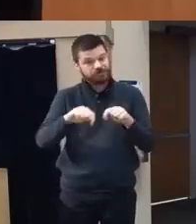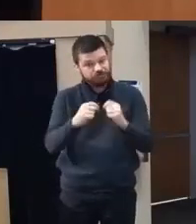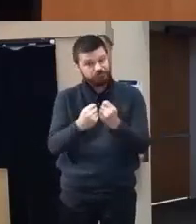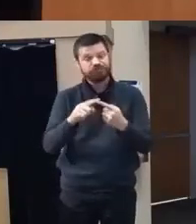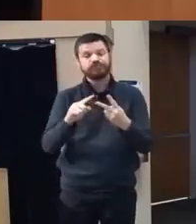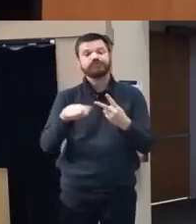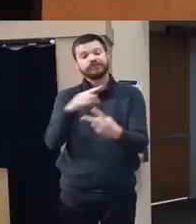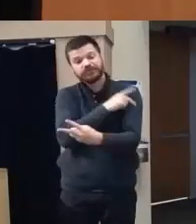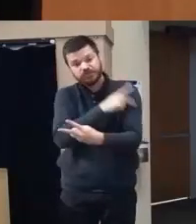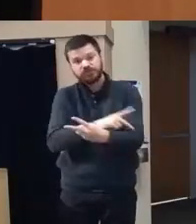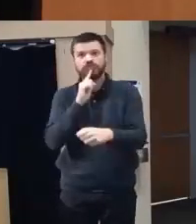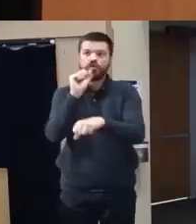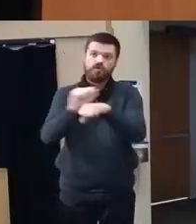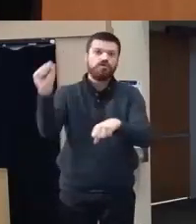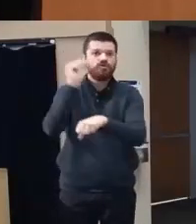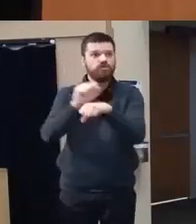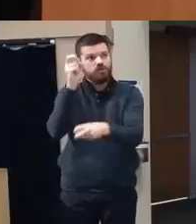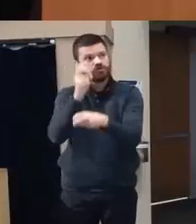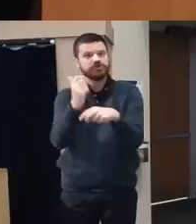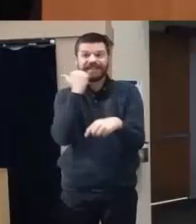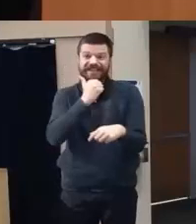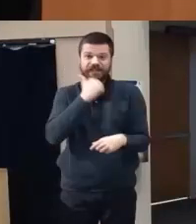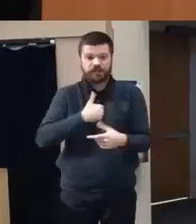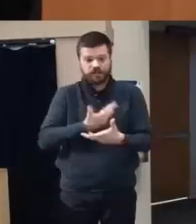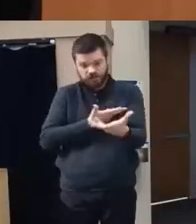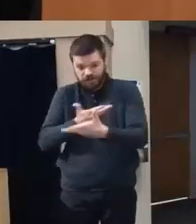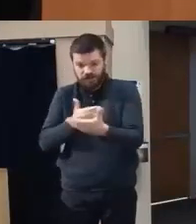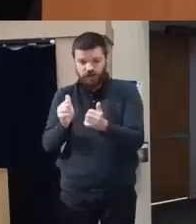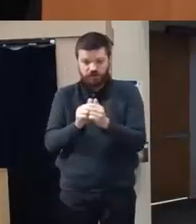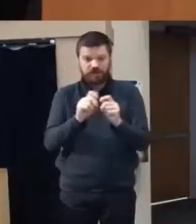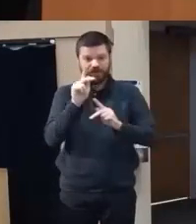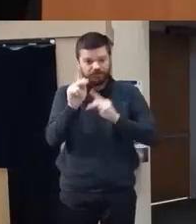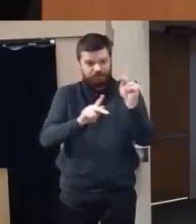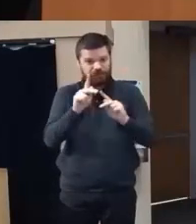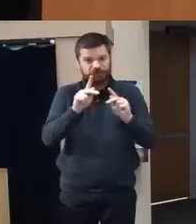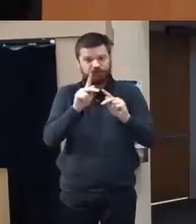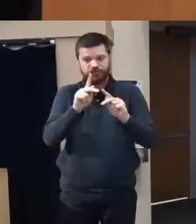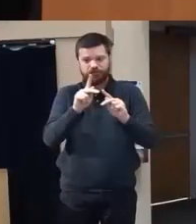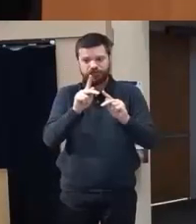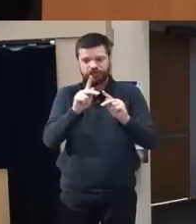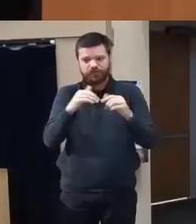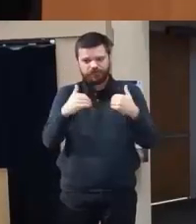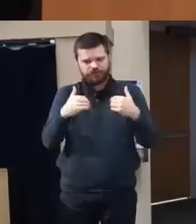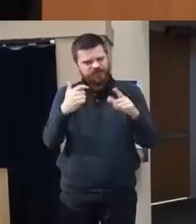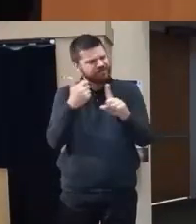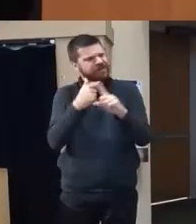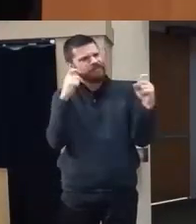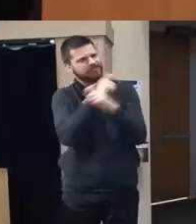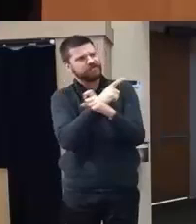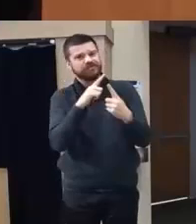Thank you for the hard work that you put in every day when we're working with very, very complex and challenging